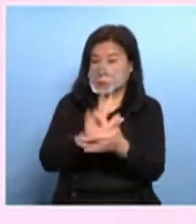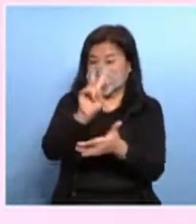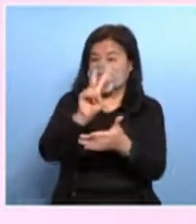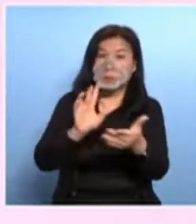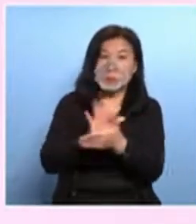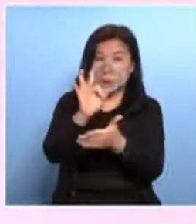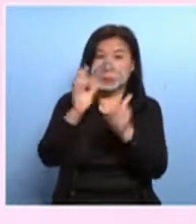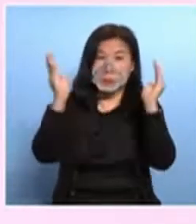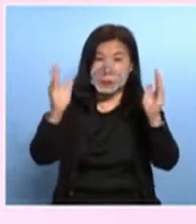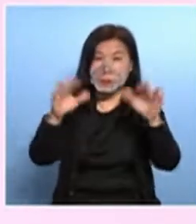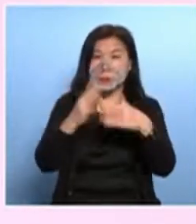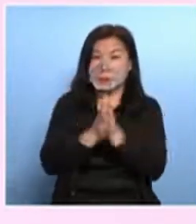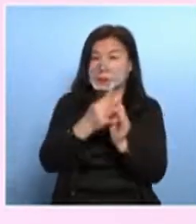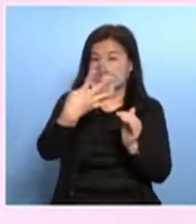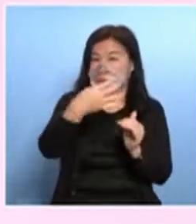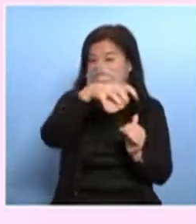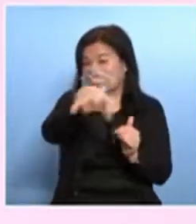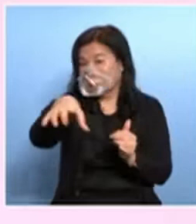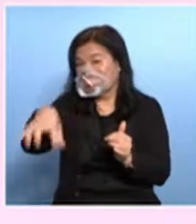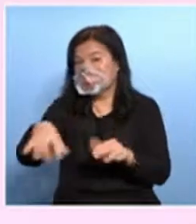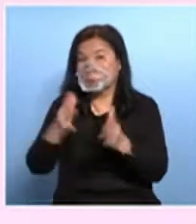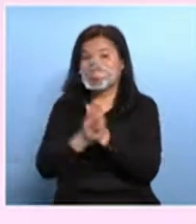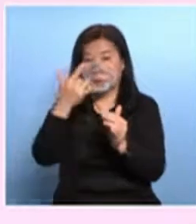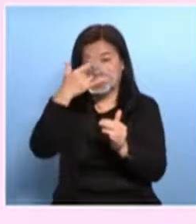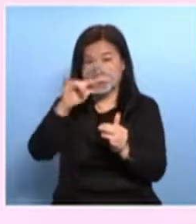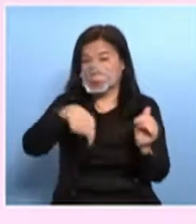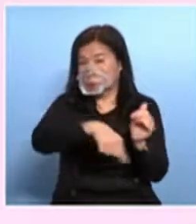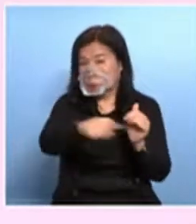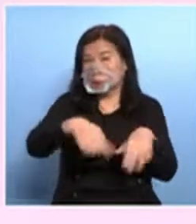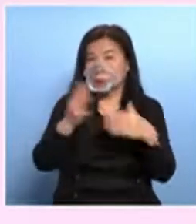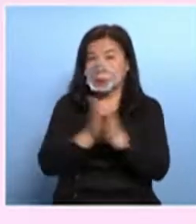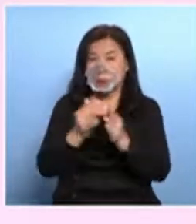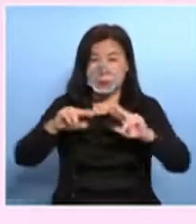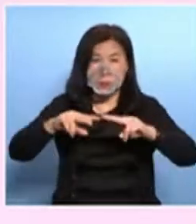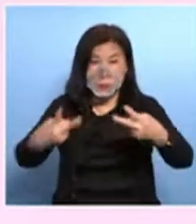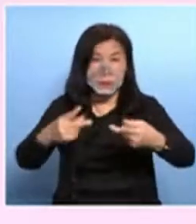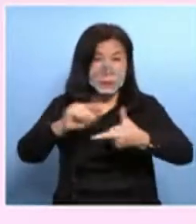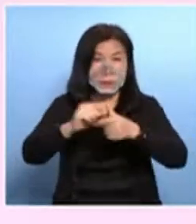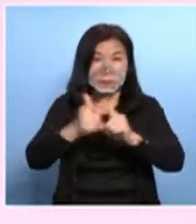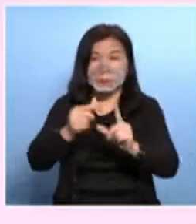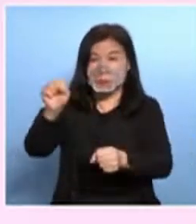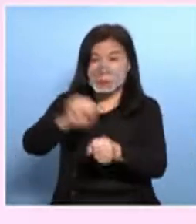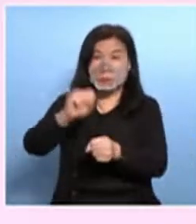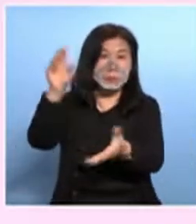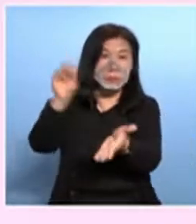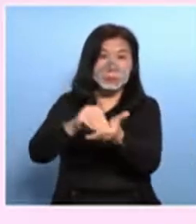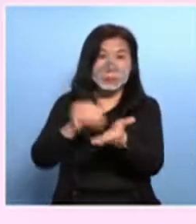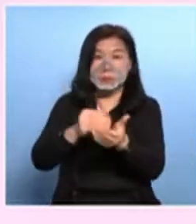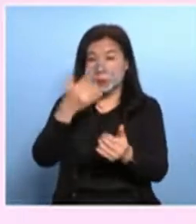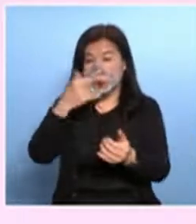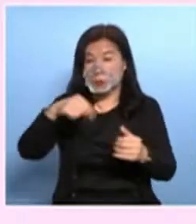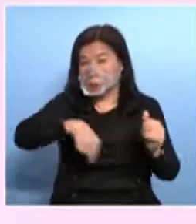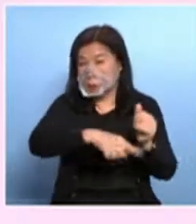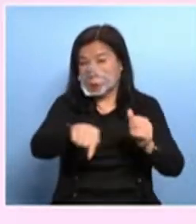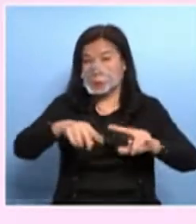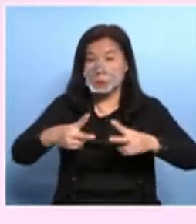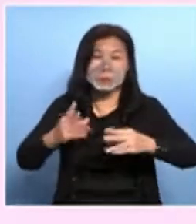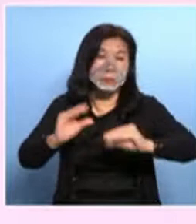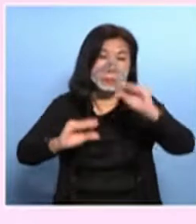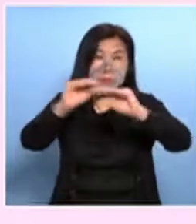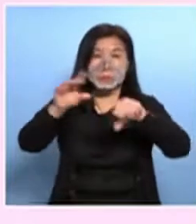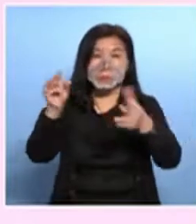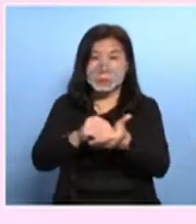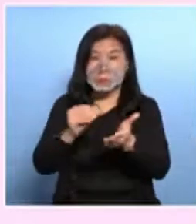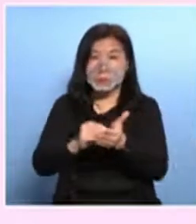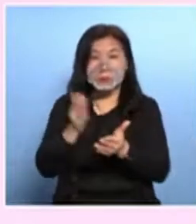Pak Nai, the government is striving to formulate development plans for the 4 land formation projects within 2 or 3 years. We will